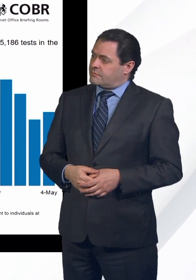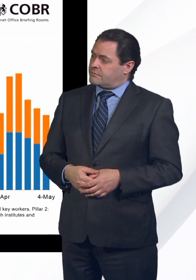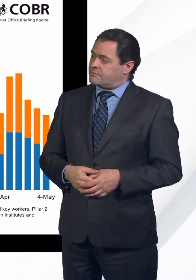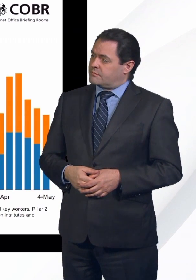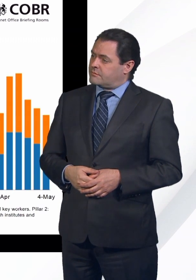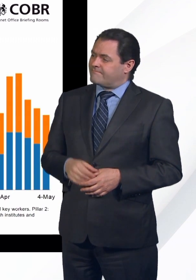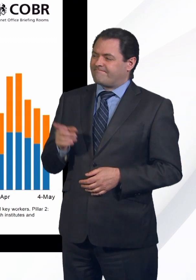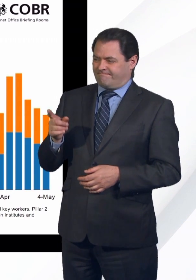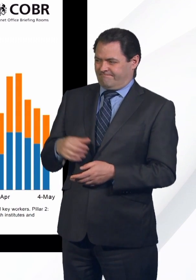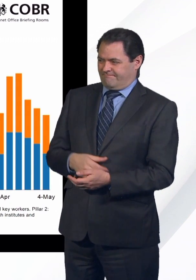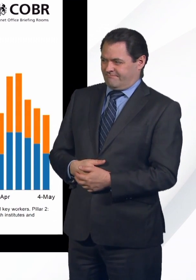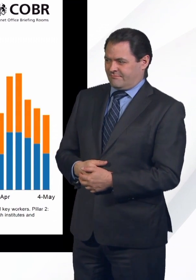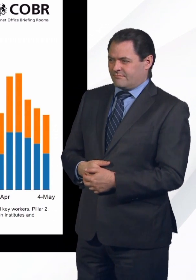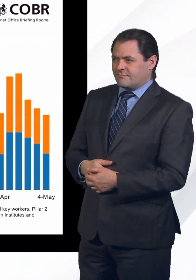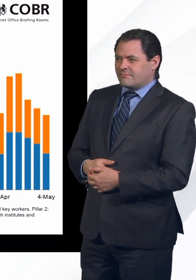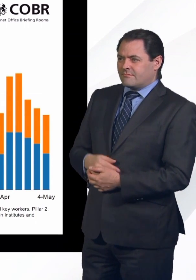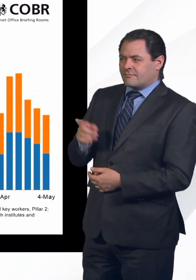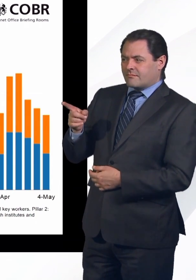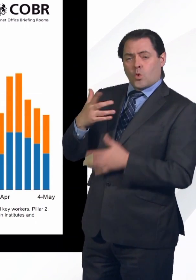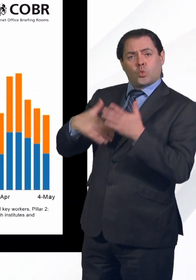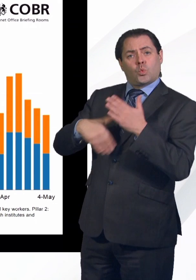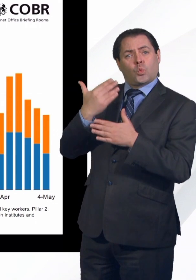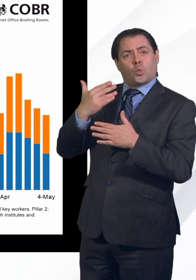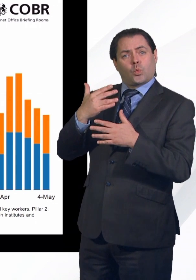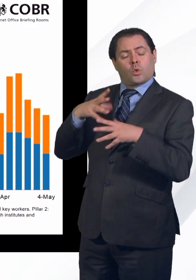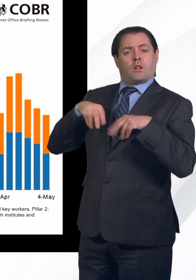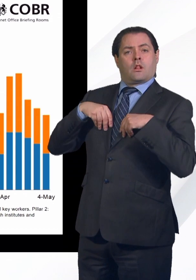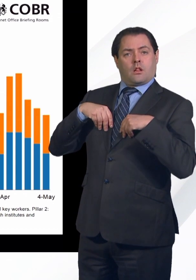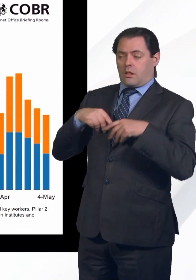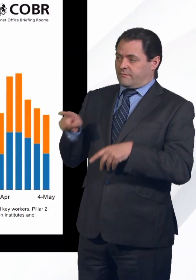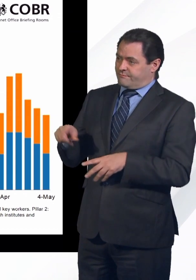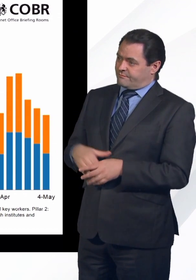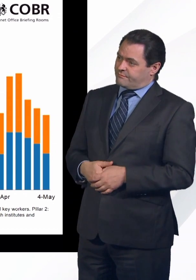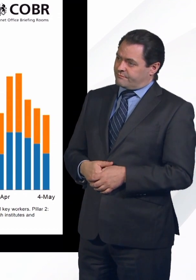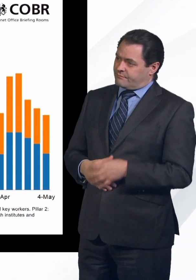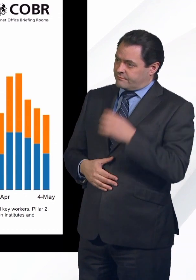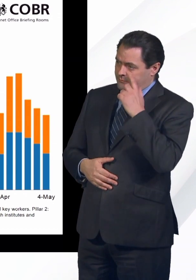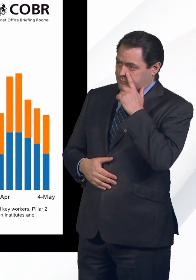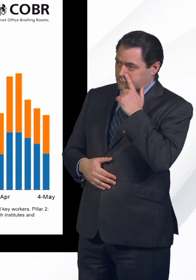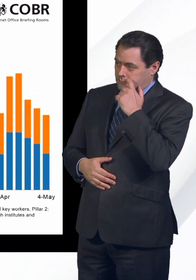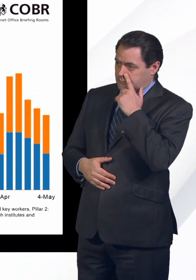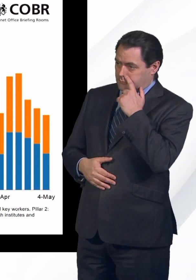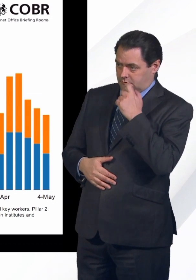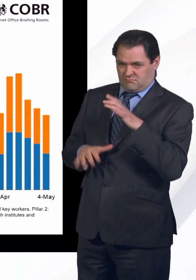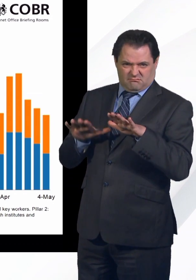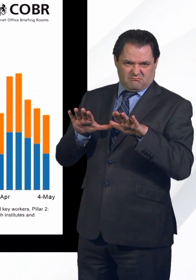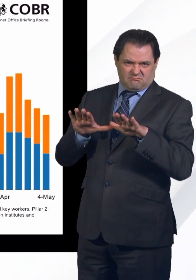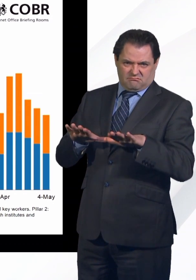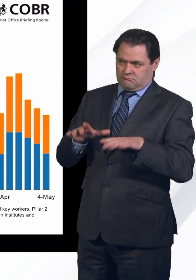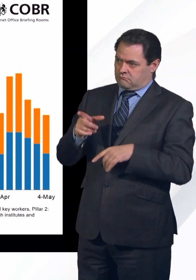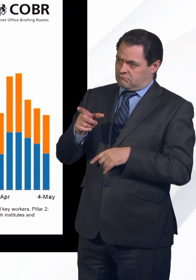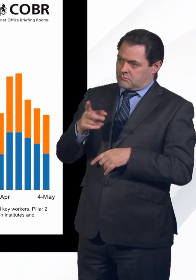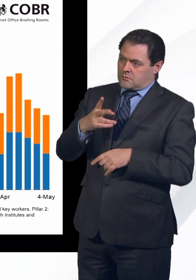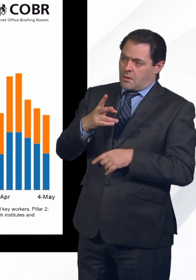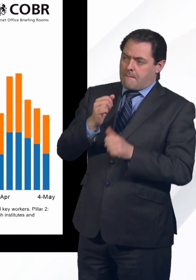Now, this slide shows new cases of coronavirus in the UK. From the 21st